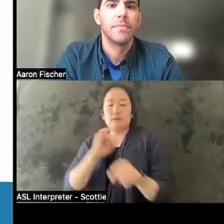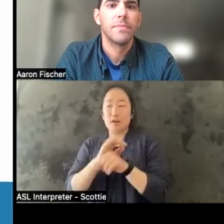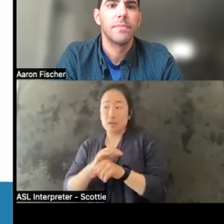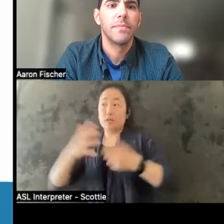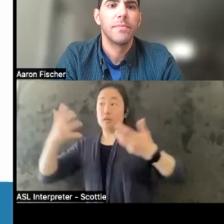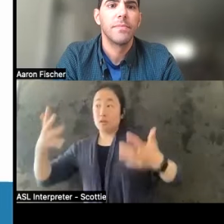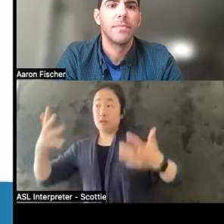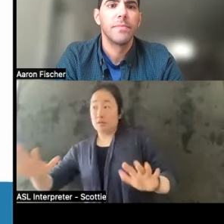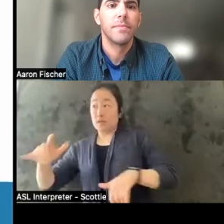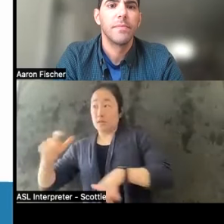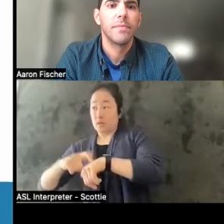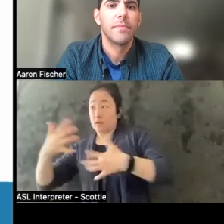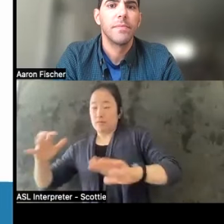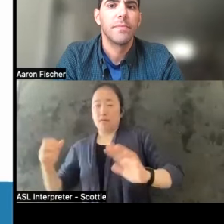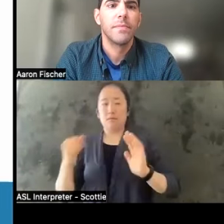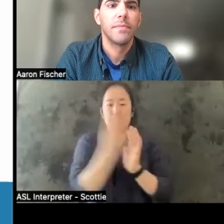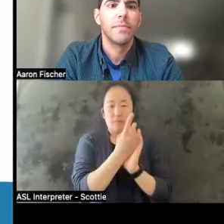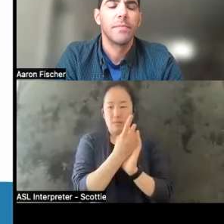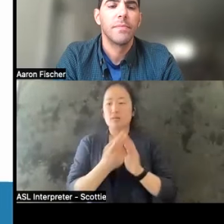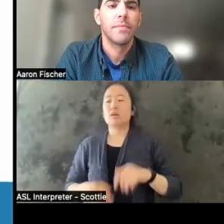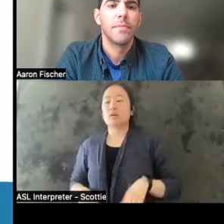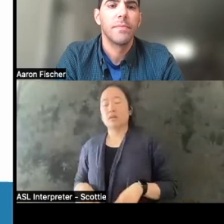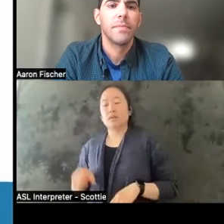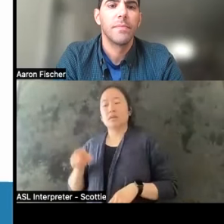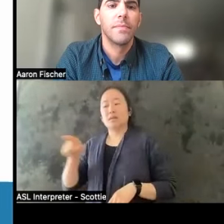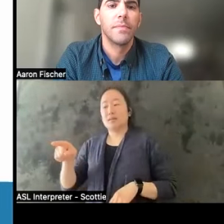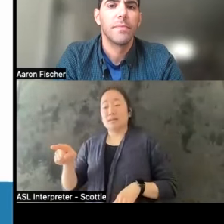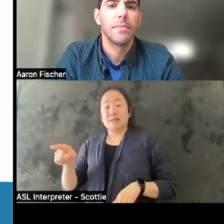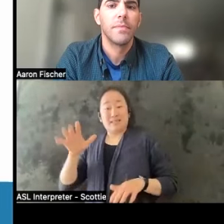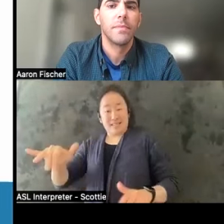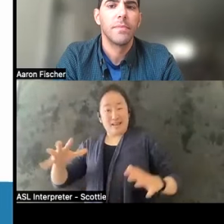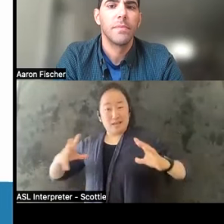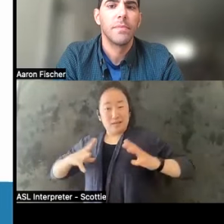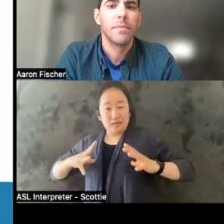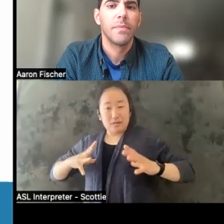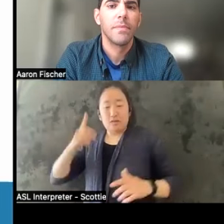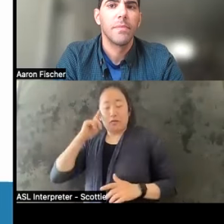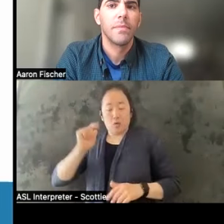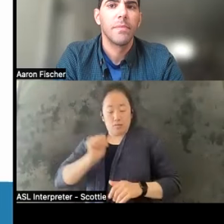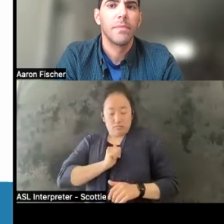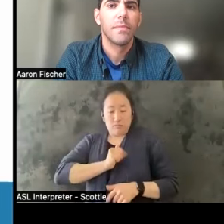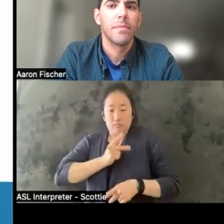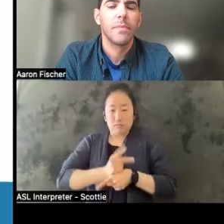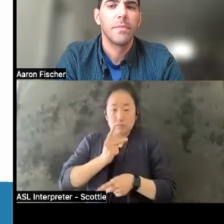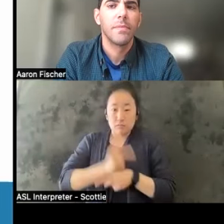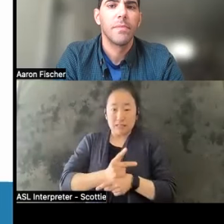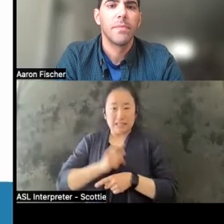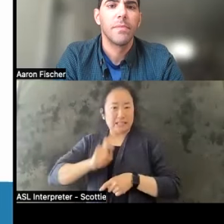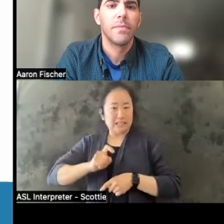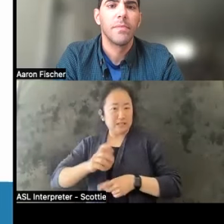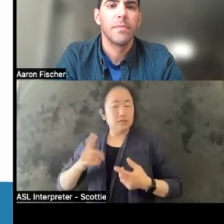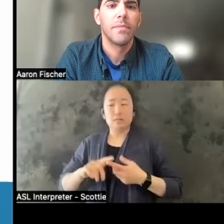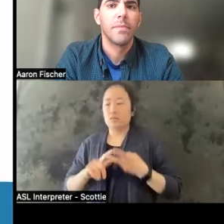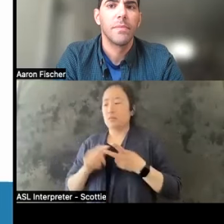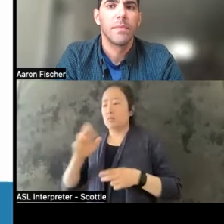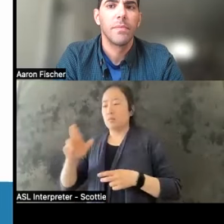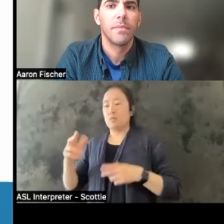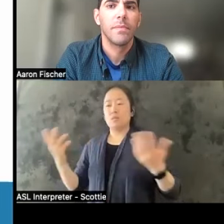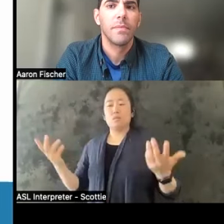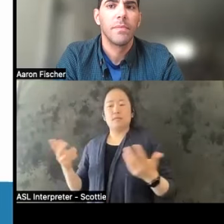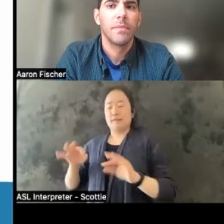activity. And it can be leave to care for oneself or leave to care for someone